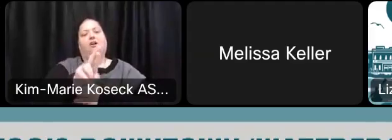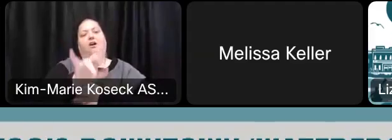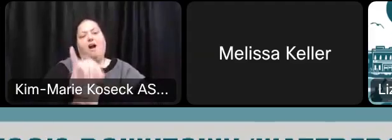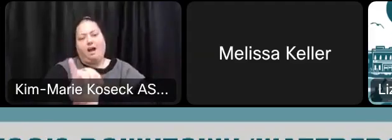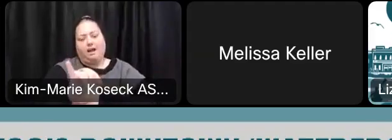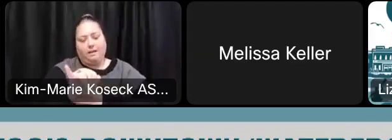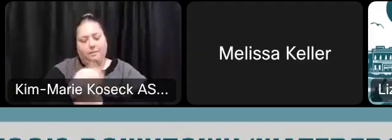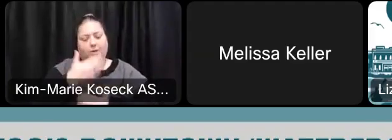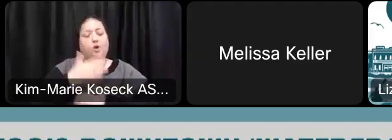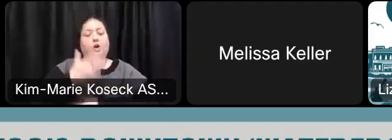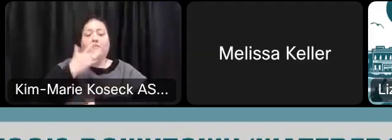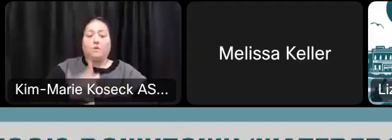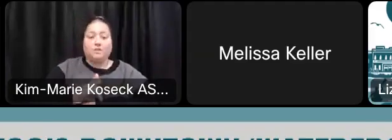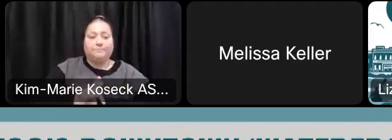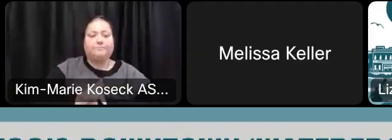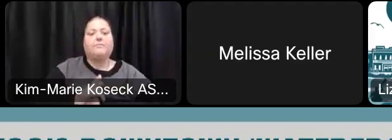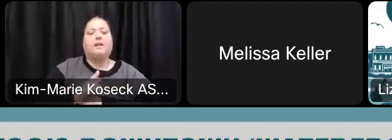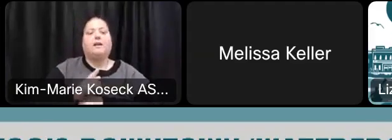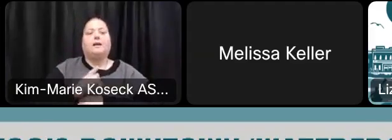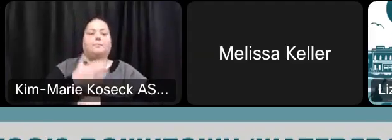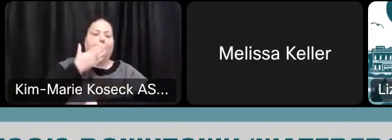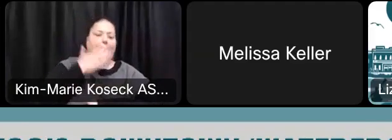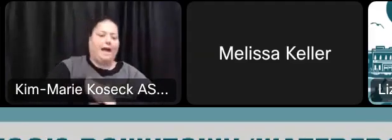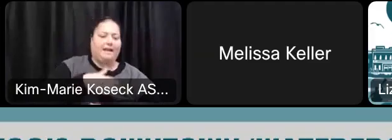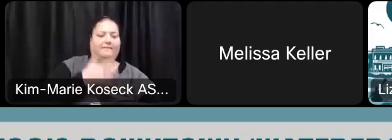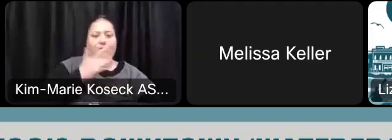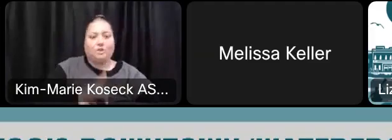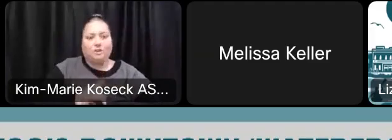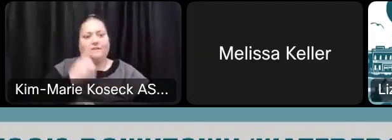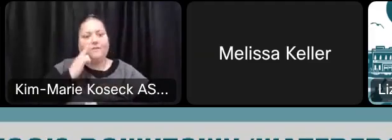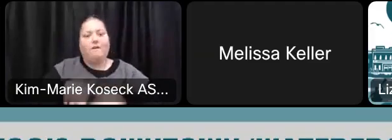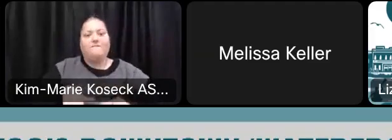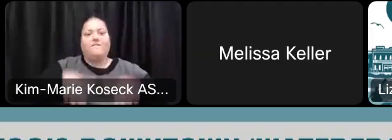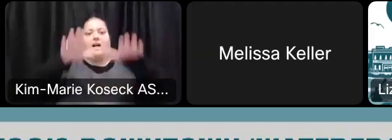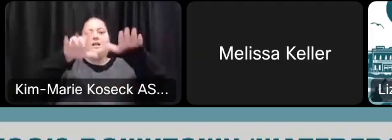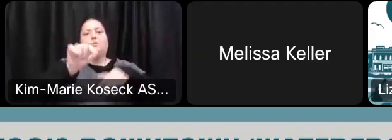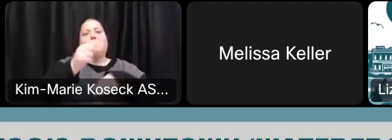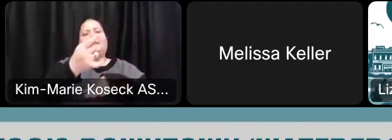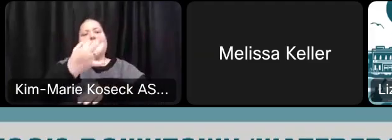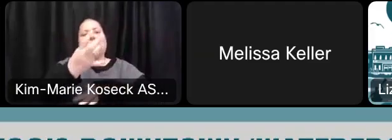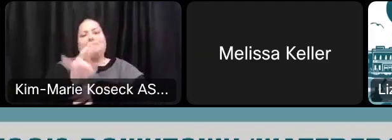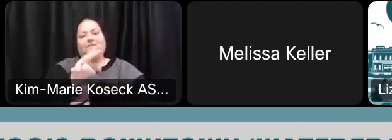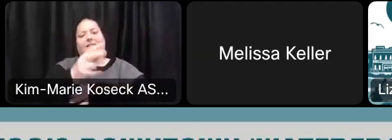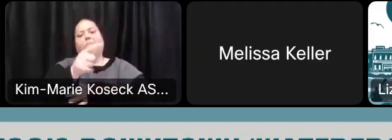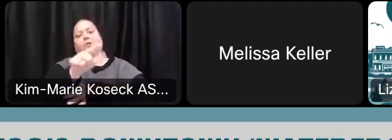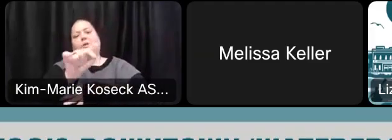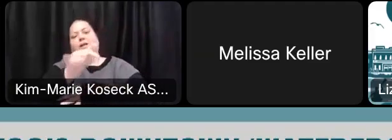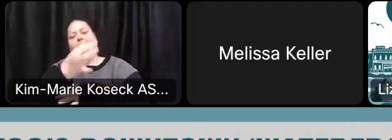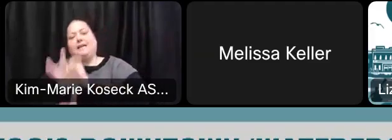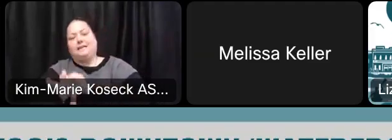good fortune was, as I mentioned, followed by bad fortune, 2 floods in 2017 and 2019. Next slide,